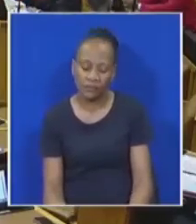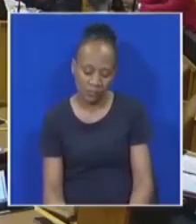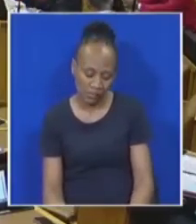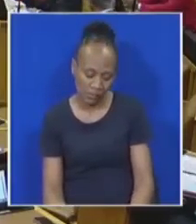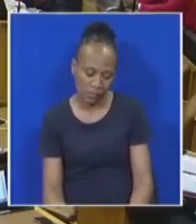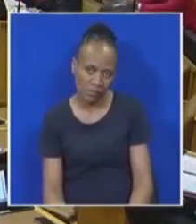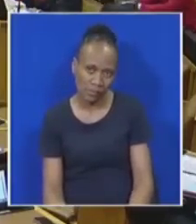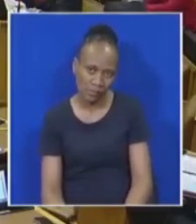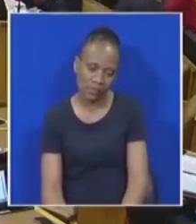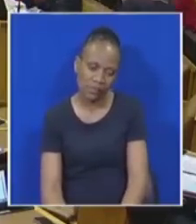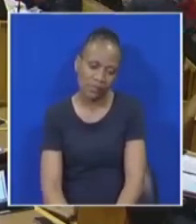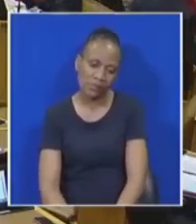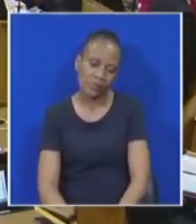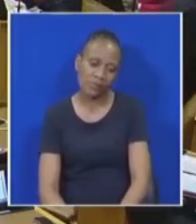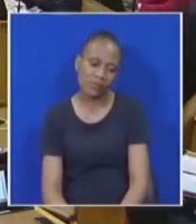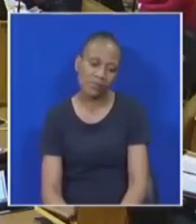No.